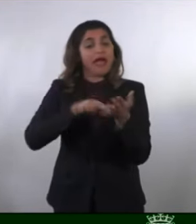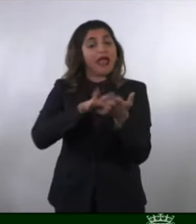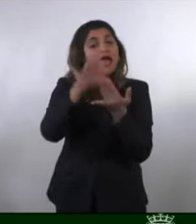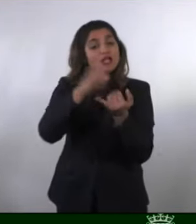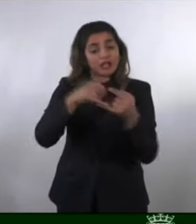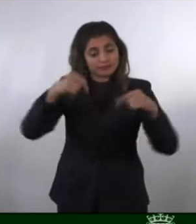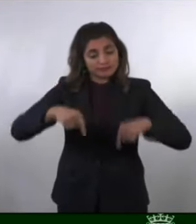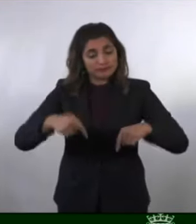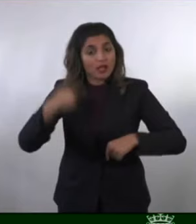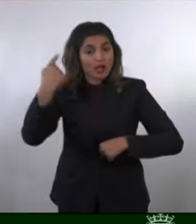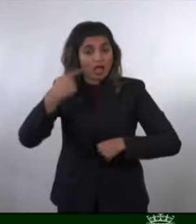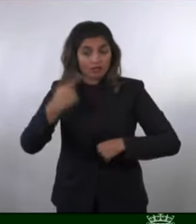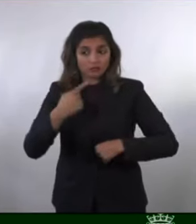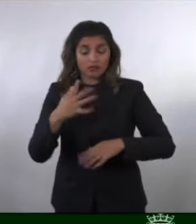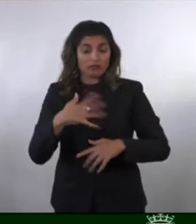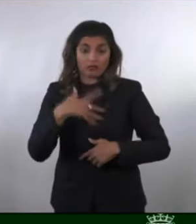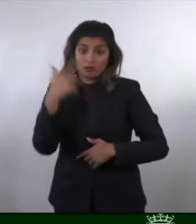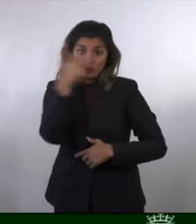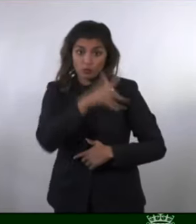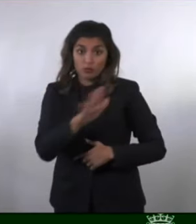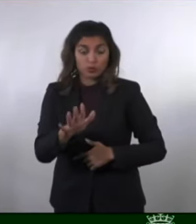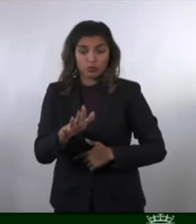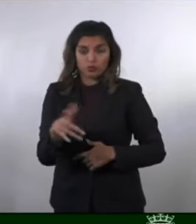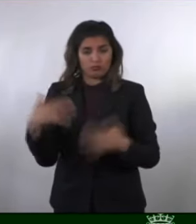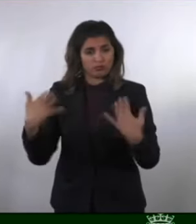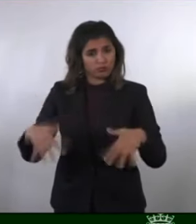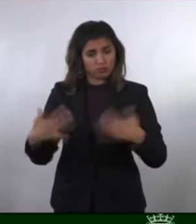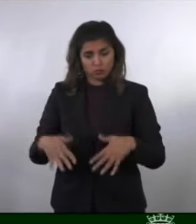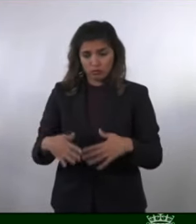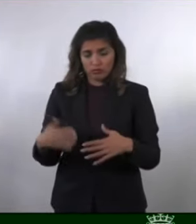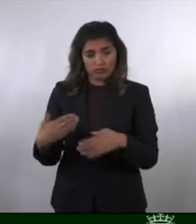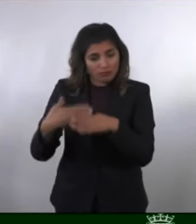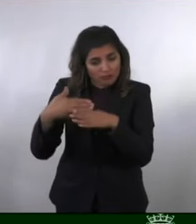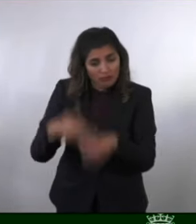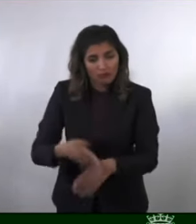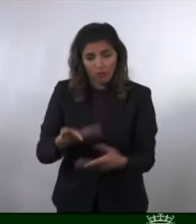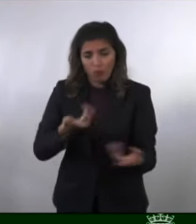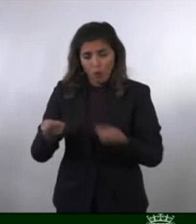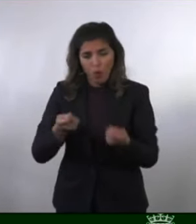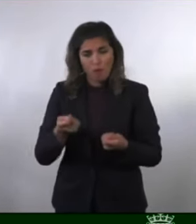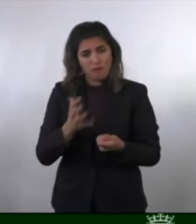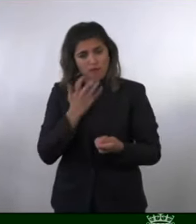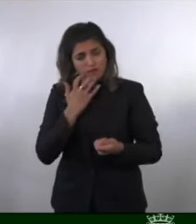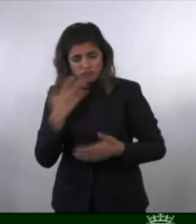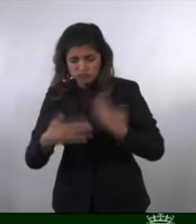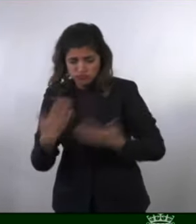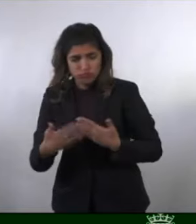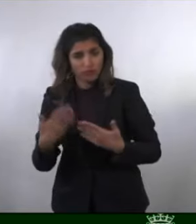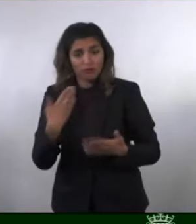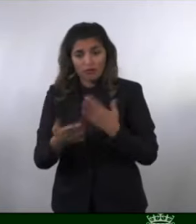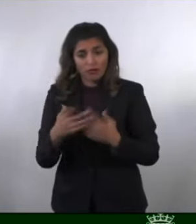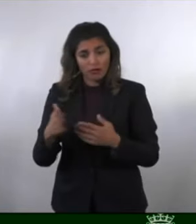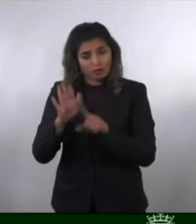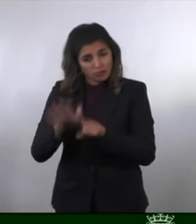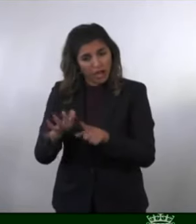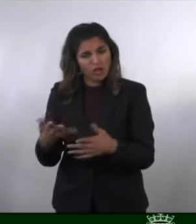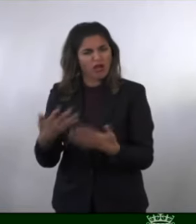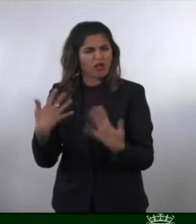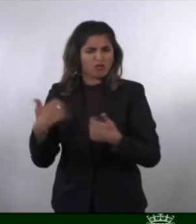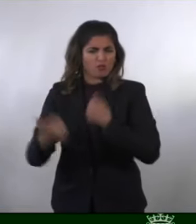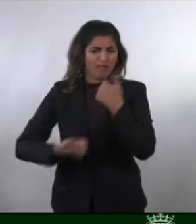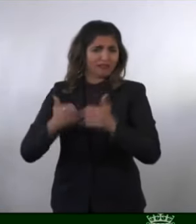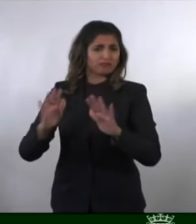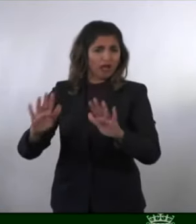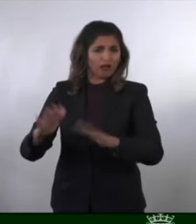has performed remarkably in this second peak and has coped with it, despite the pressures, admirably well. I'm